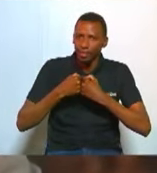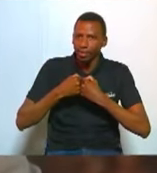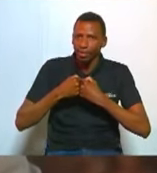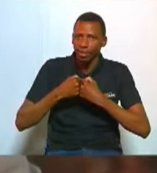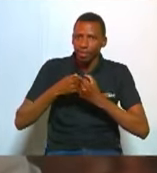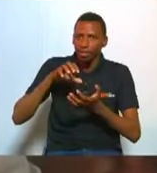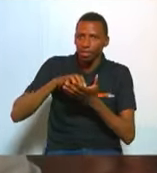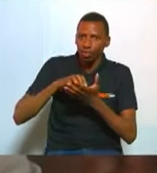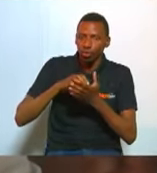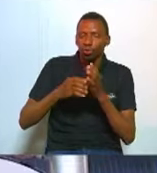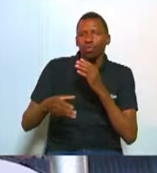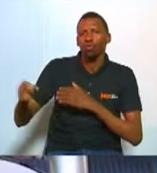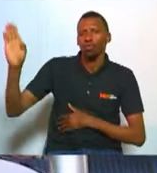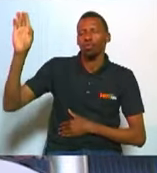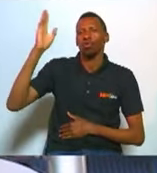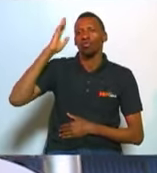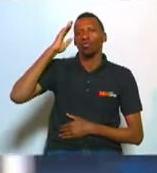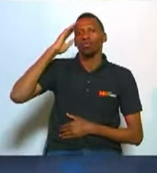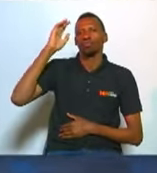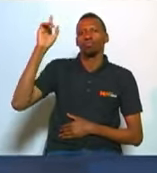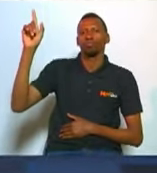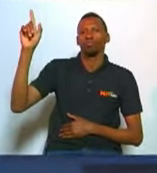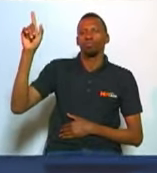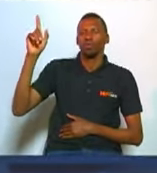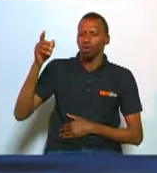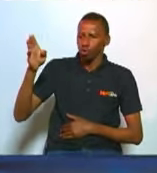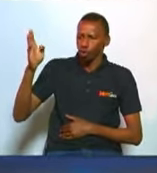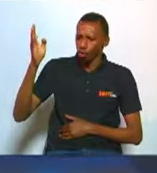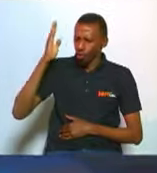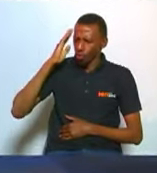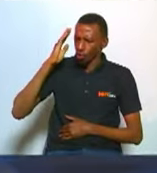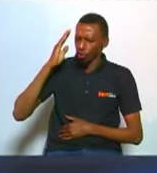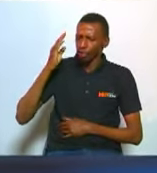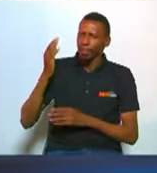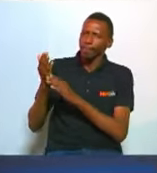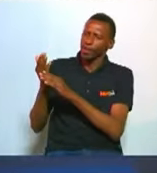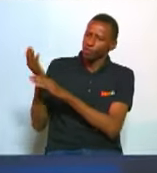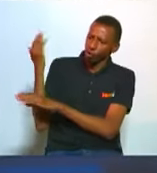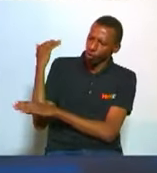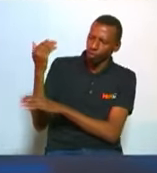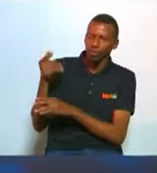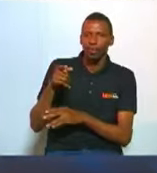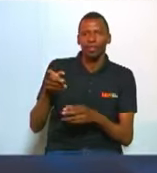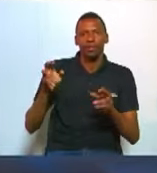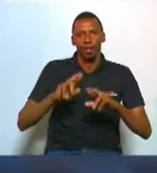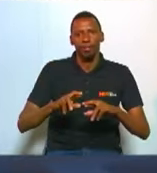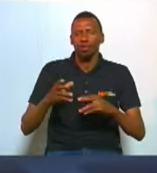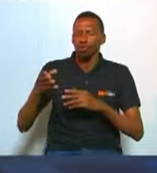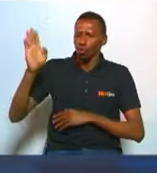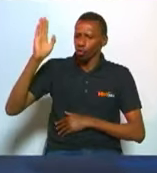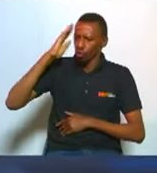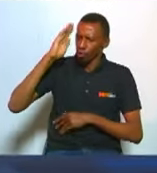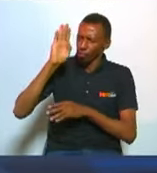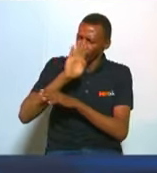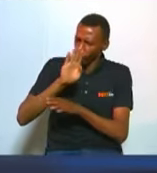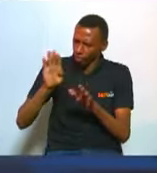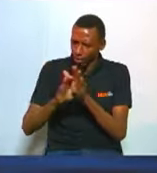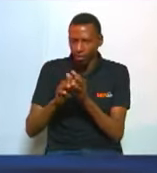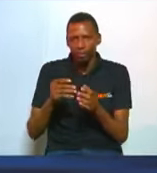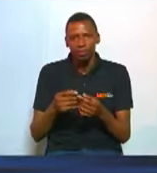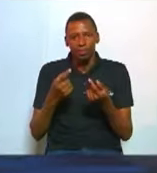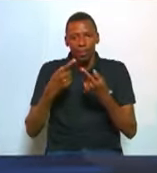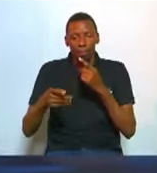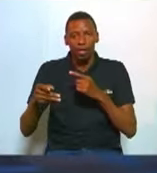Hallelujah. God knew it before it happened. God knew everything. But so long as God allowed it, is